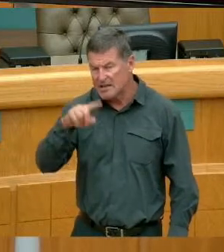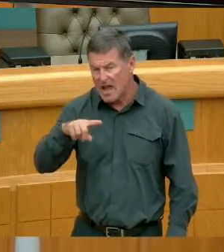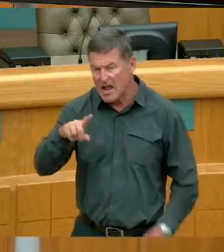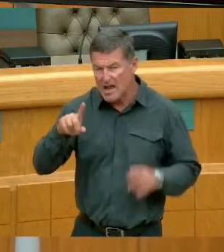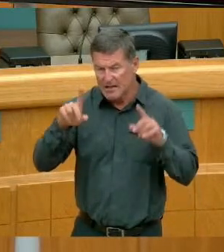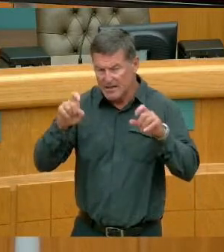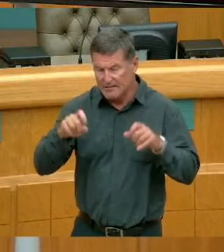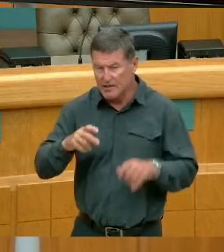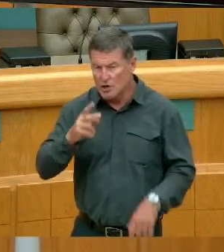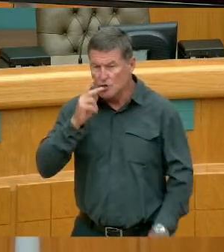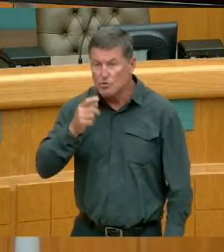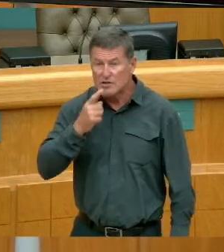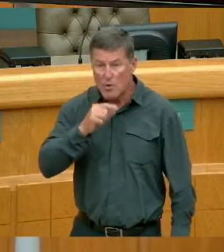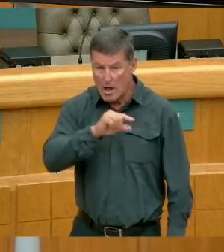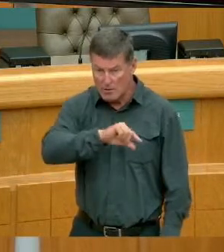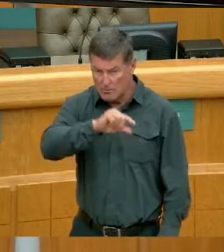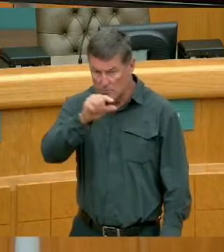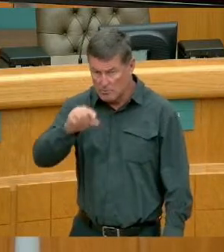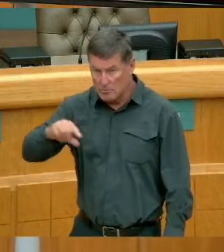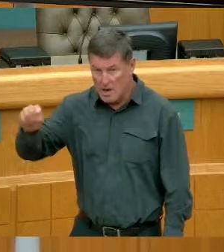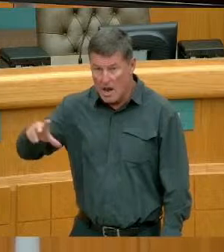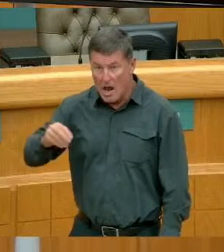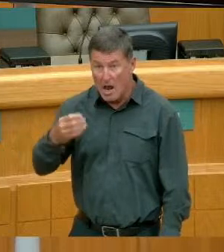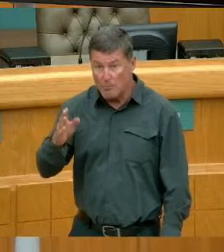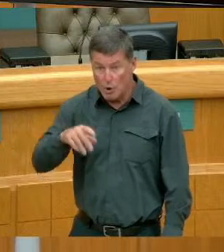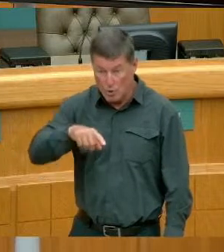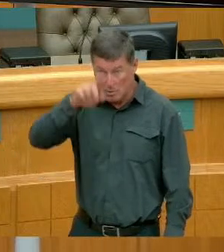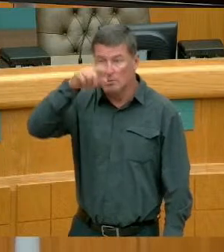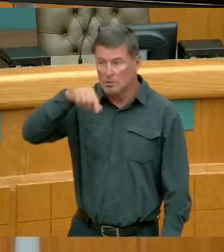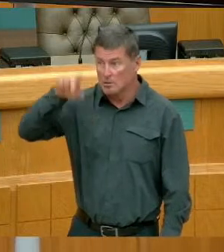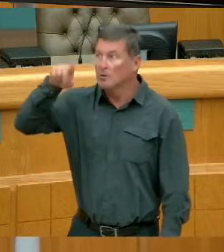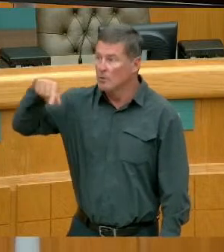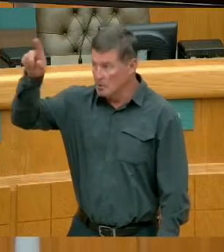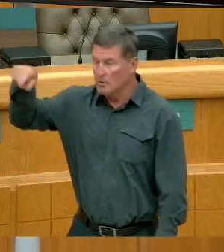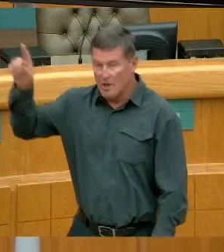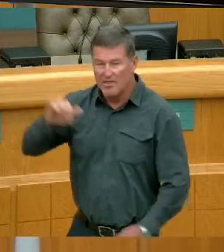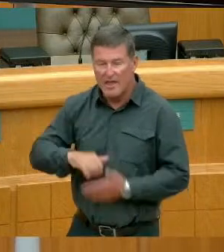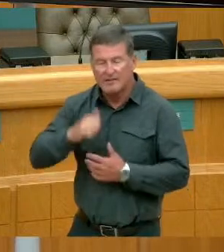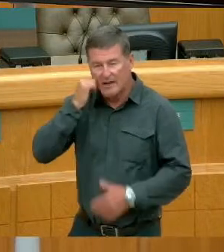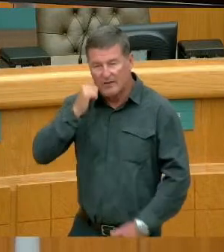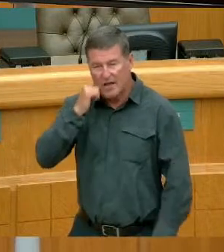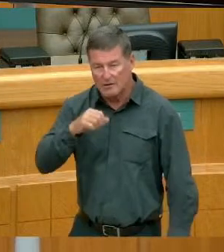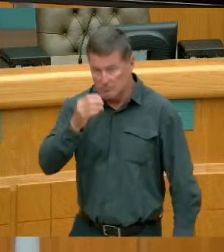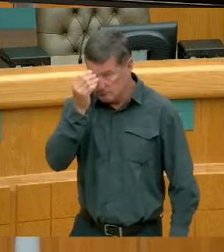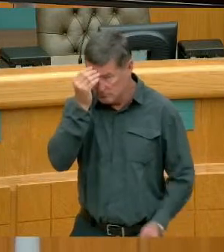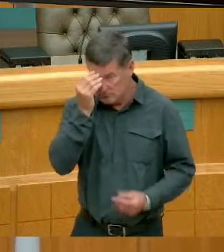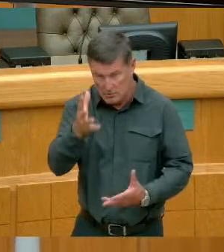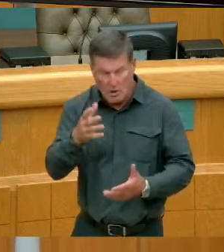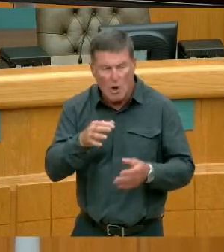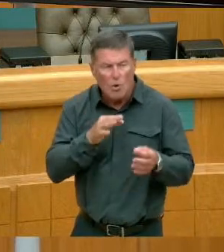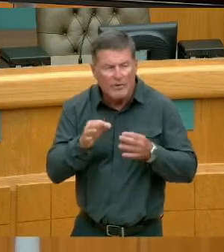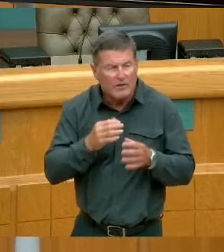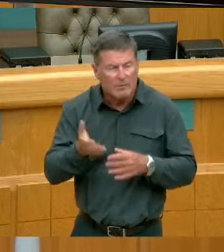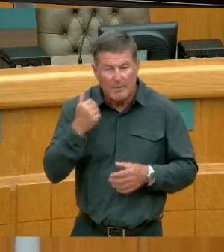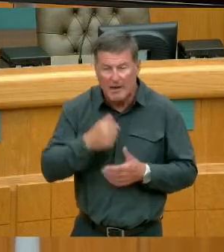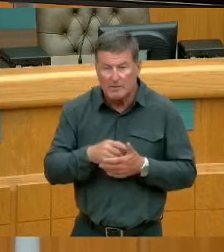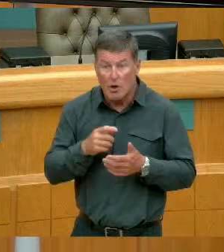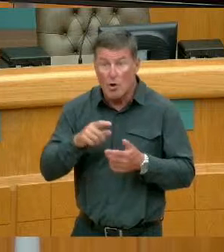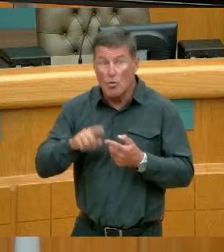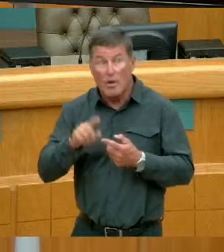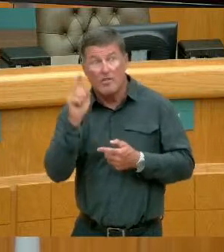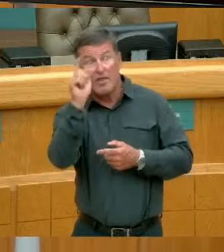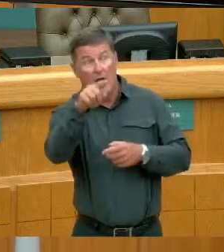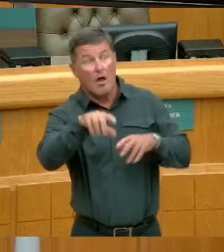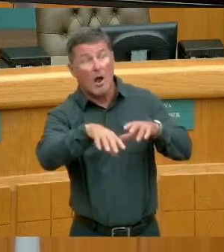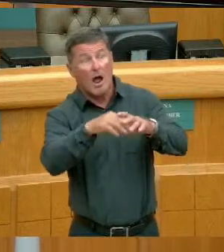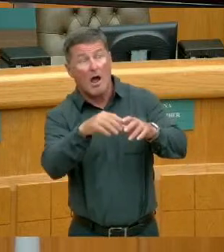events. But as we explained and have been explaining, testing somewhat lags in terms of reporting to us. So the bars